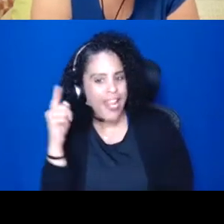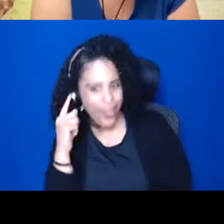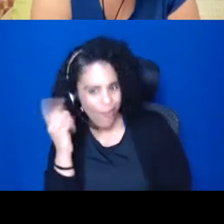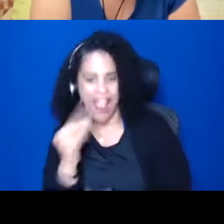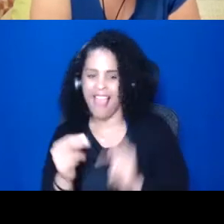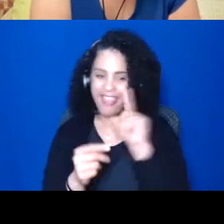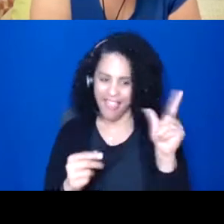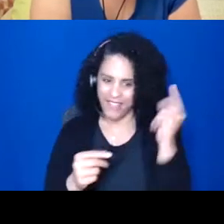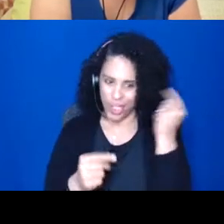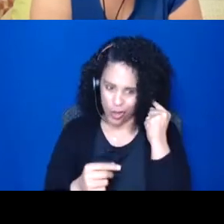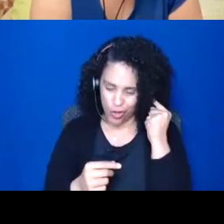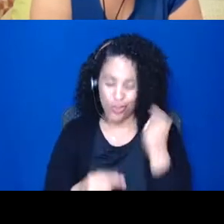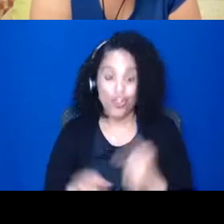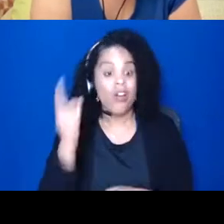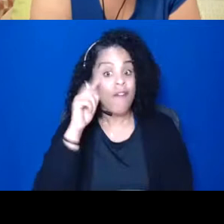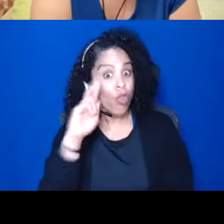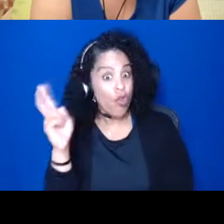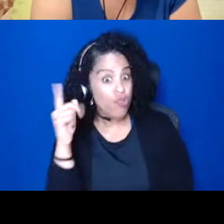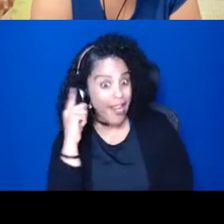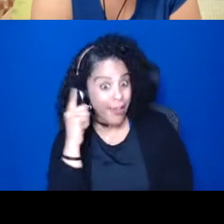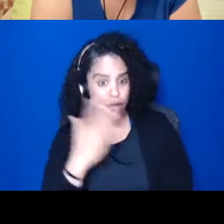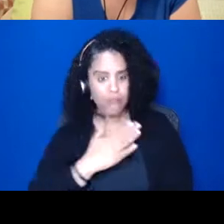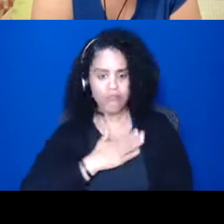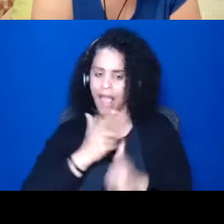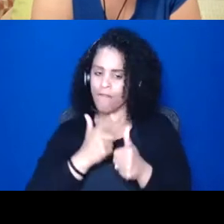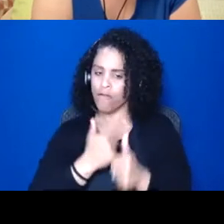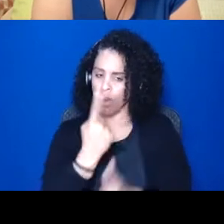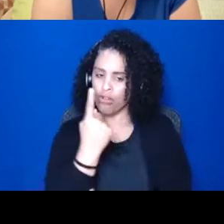ear. For the right ear, which was my first,